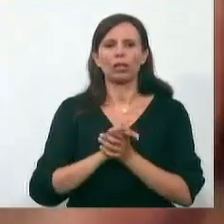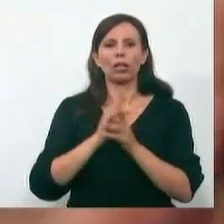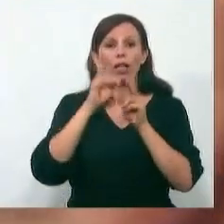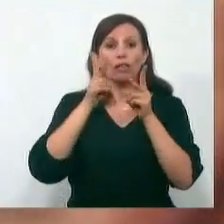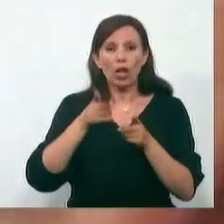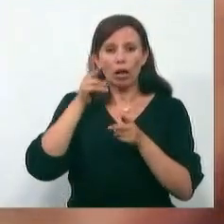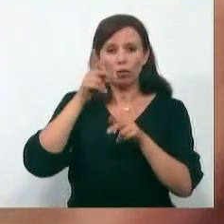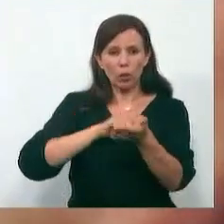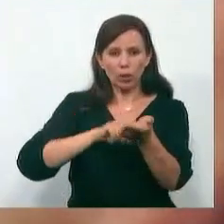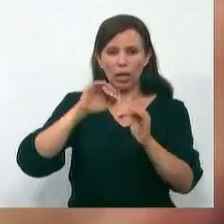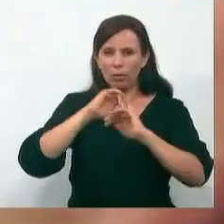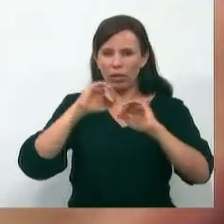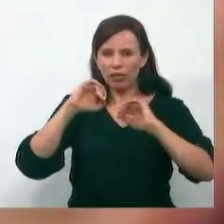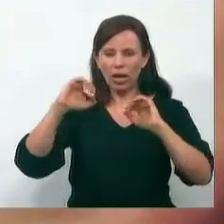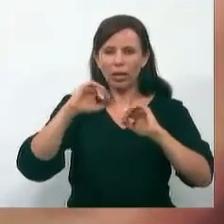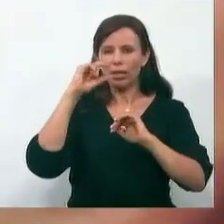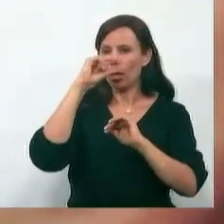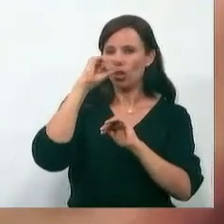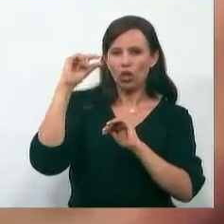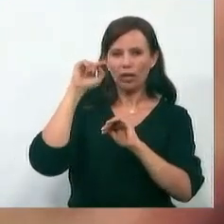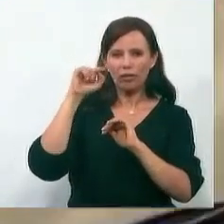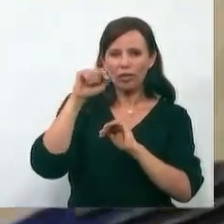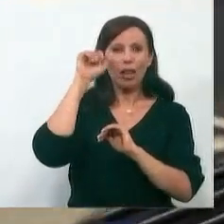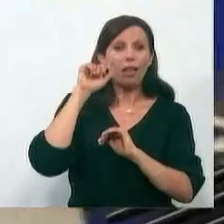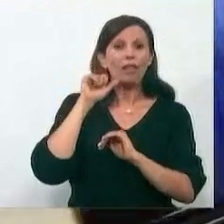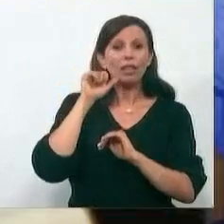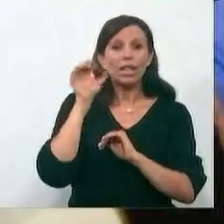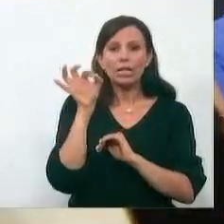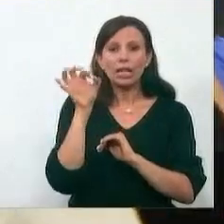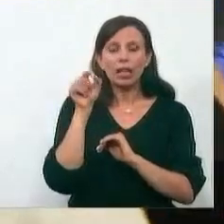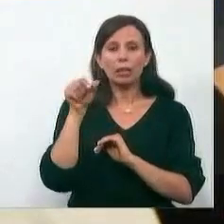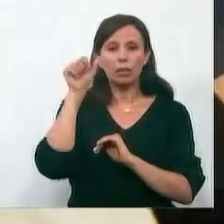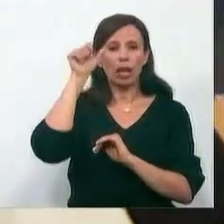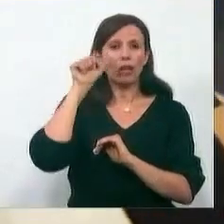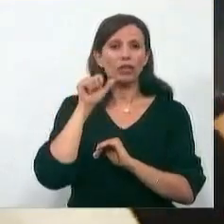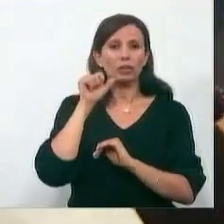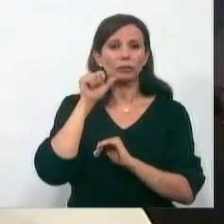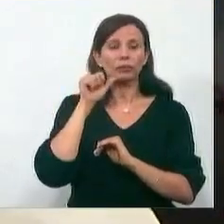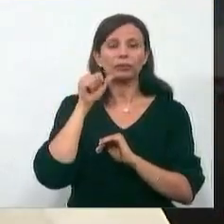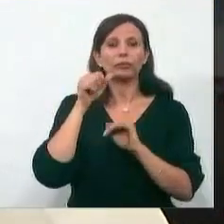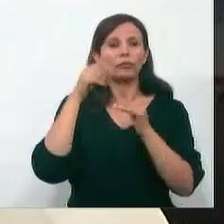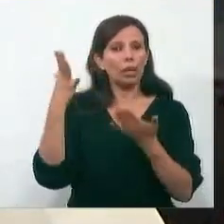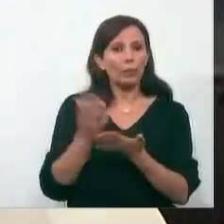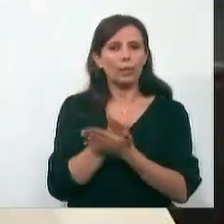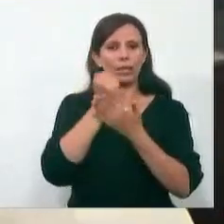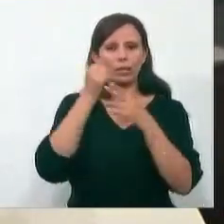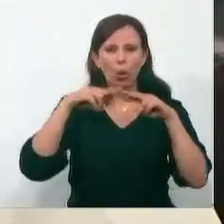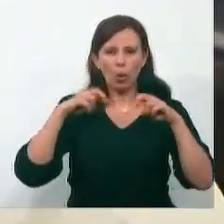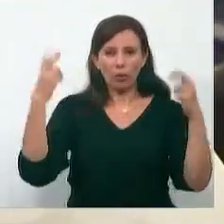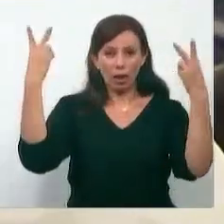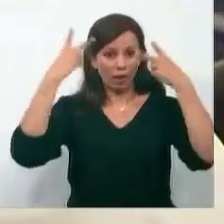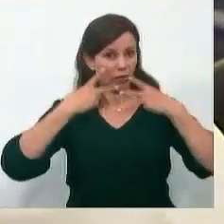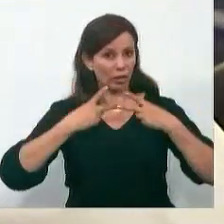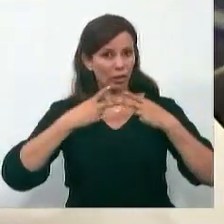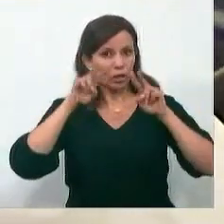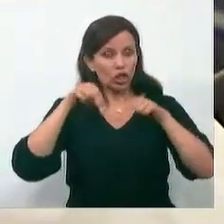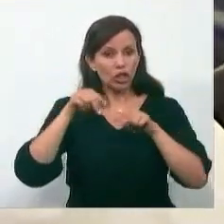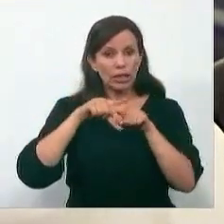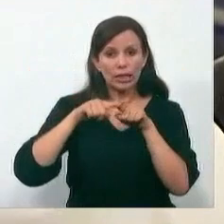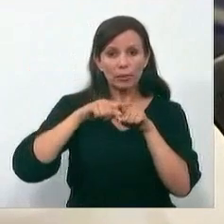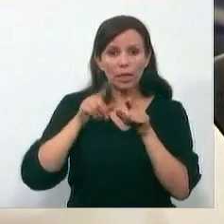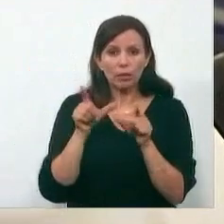small white layer that contains white immune cells. The researchers use the white blood cells to understand whether there are signs of